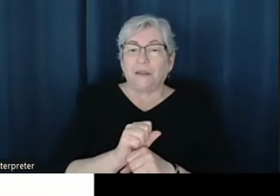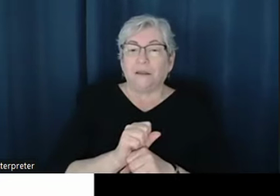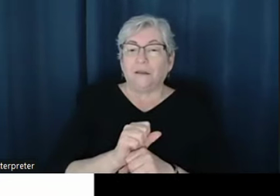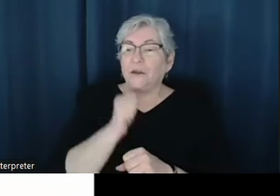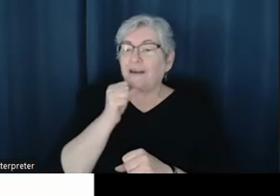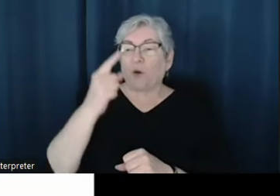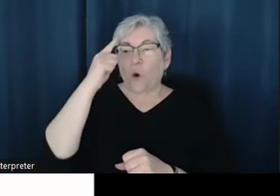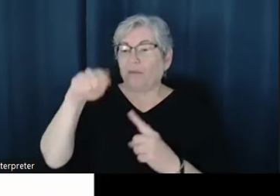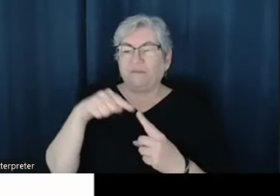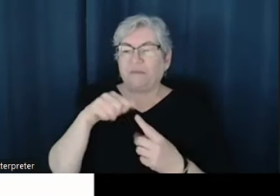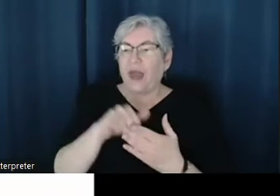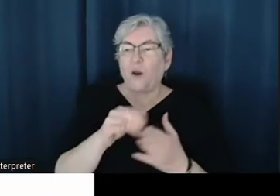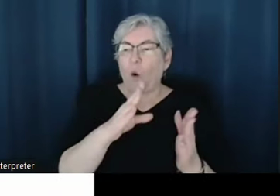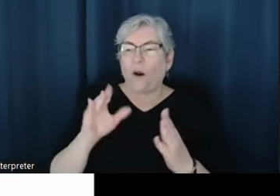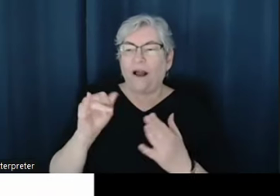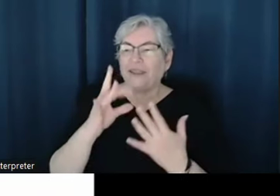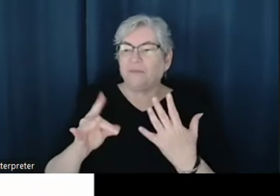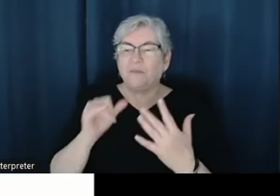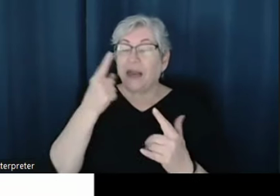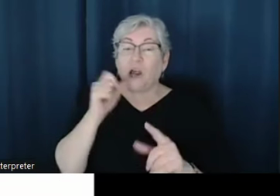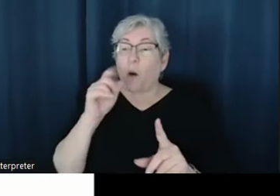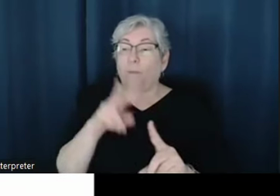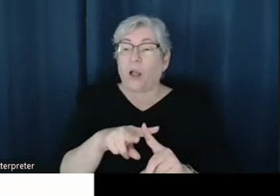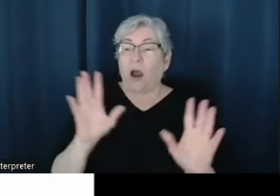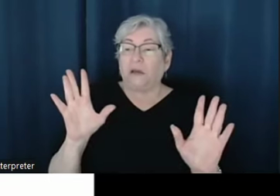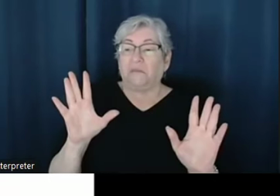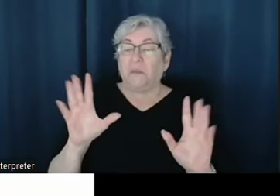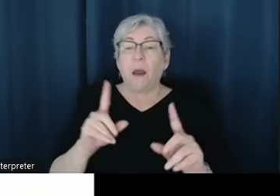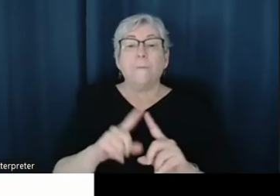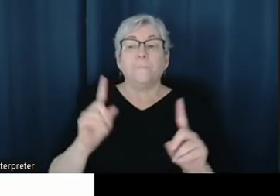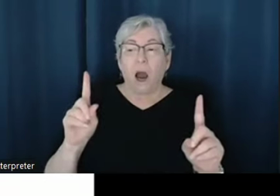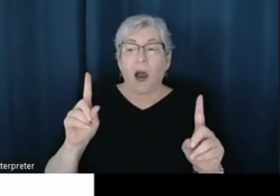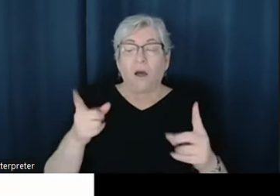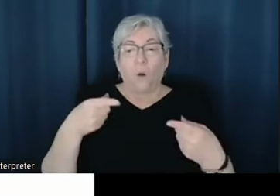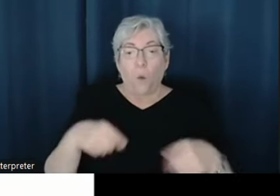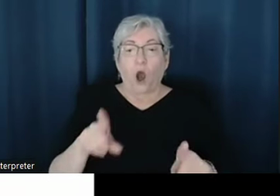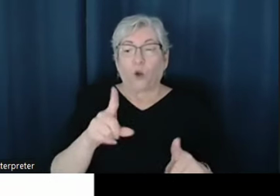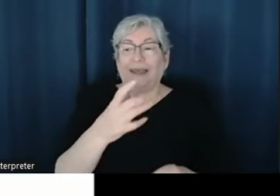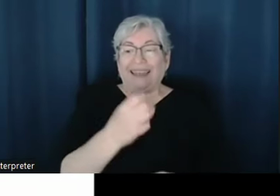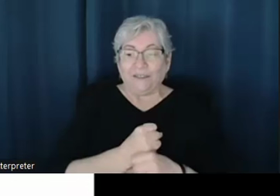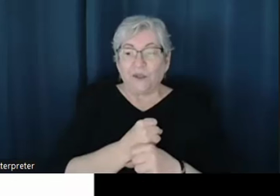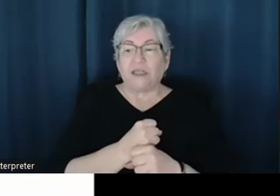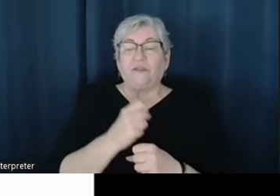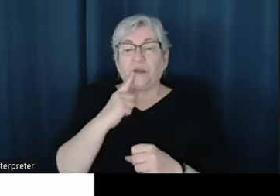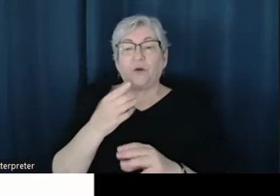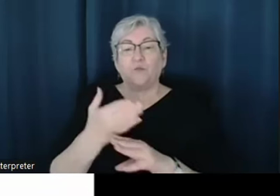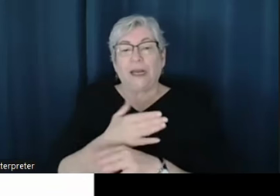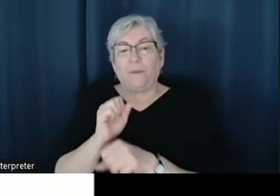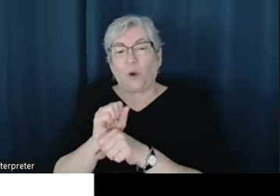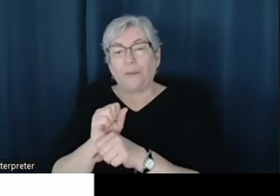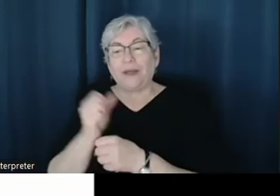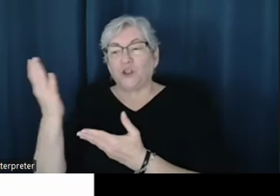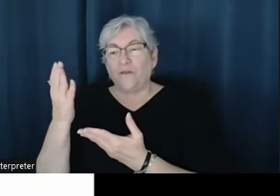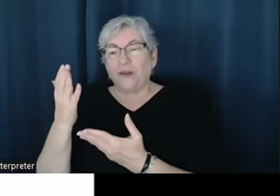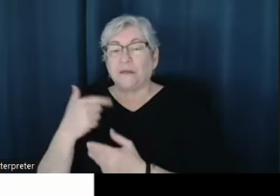selection because it's just not applicable. However, while you are receiving pre-employment transition services, like